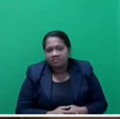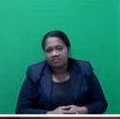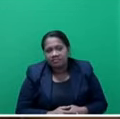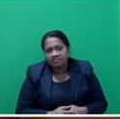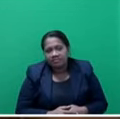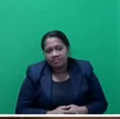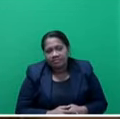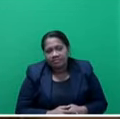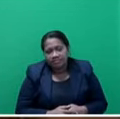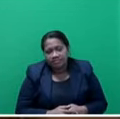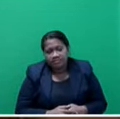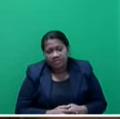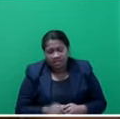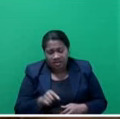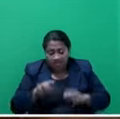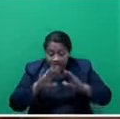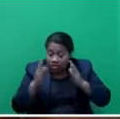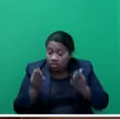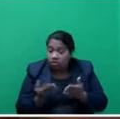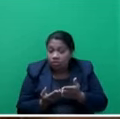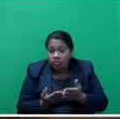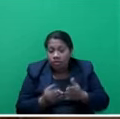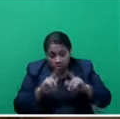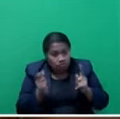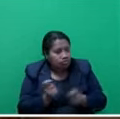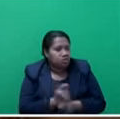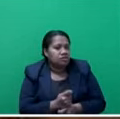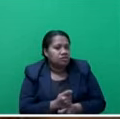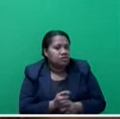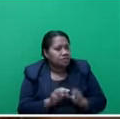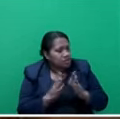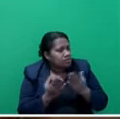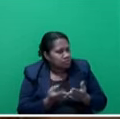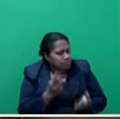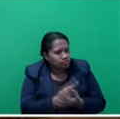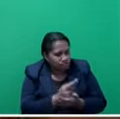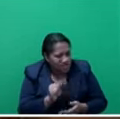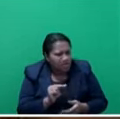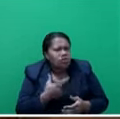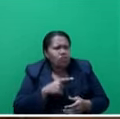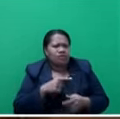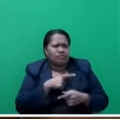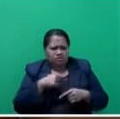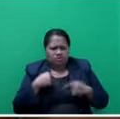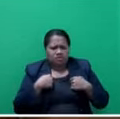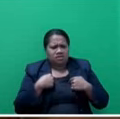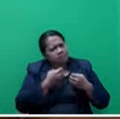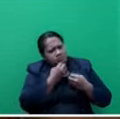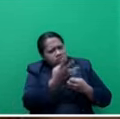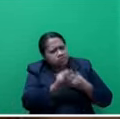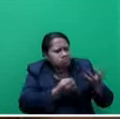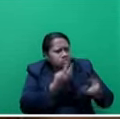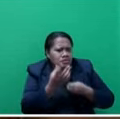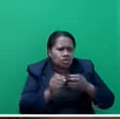of the global change the planet so desperately needs. Because we have spoken loudly and